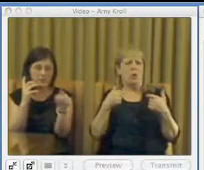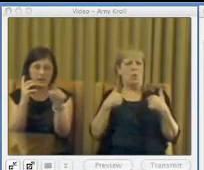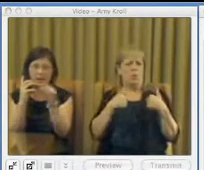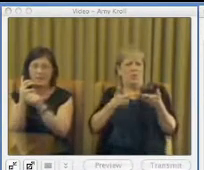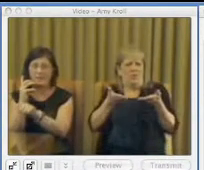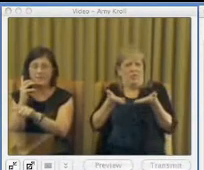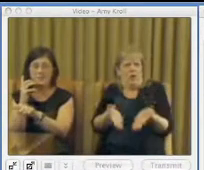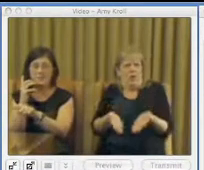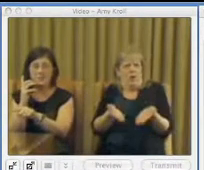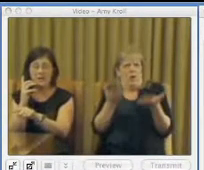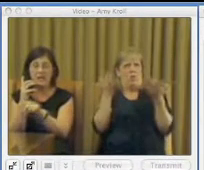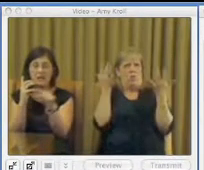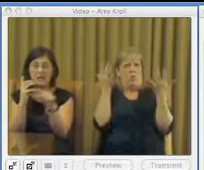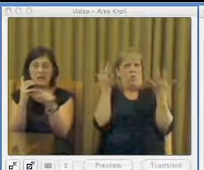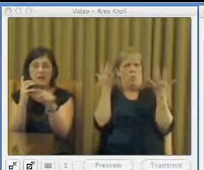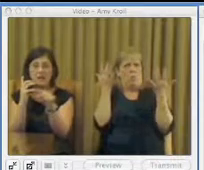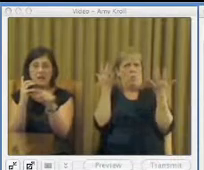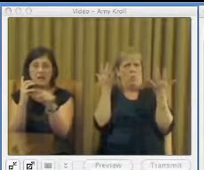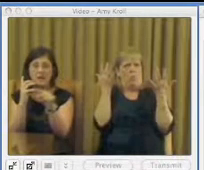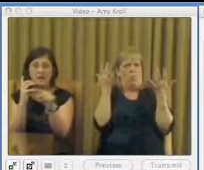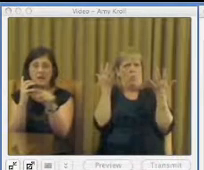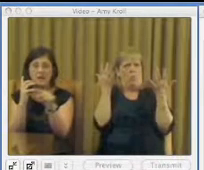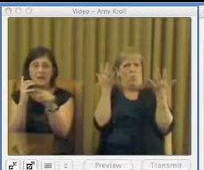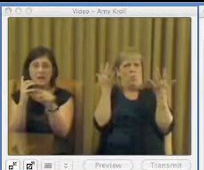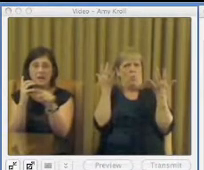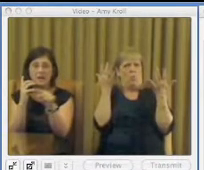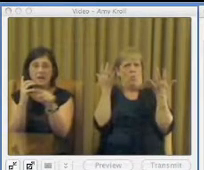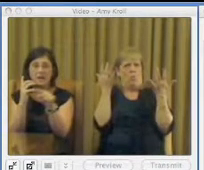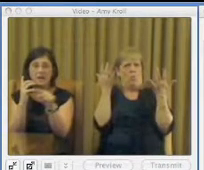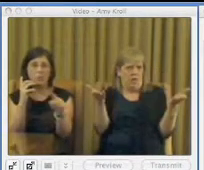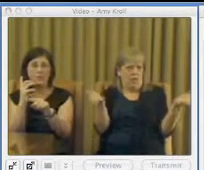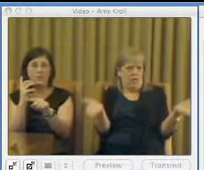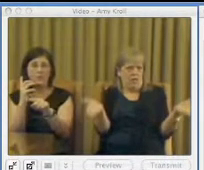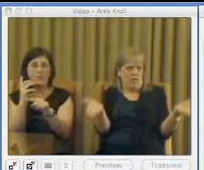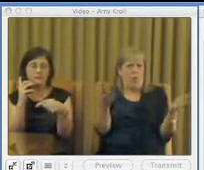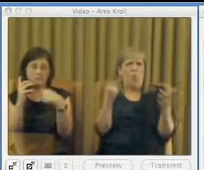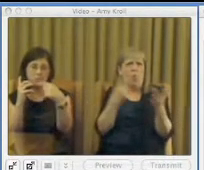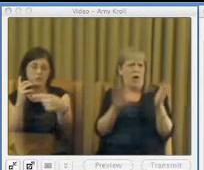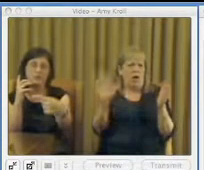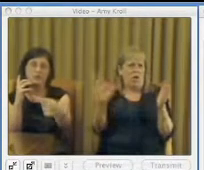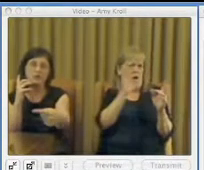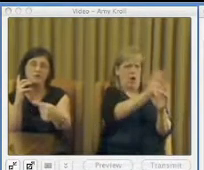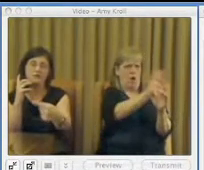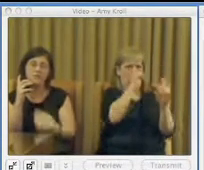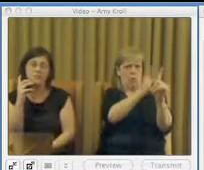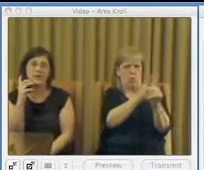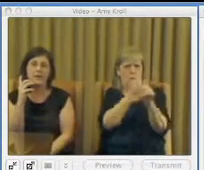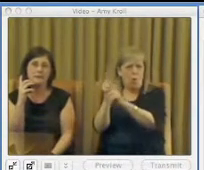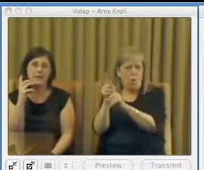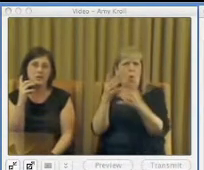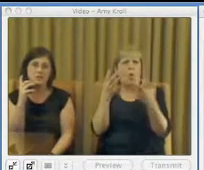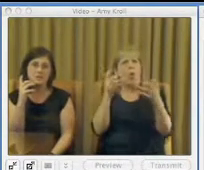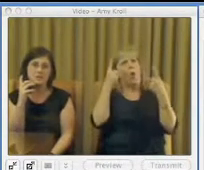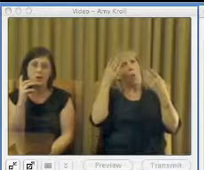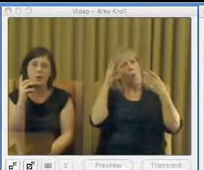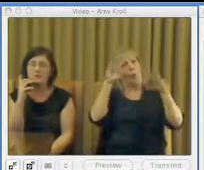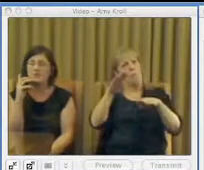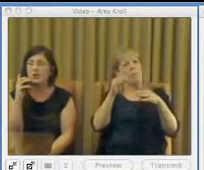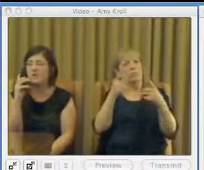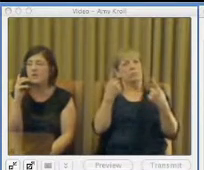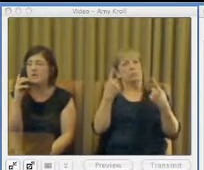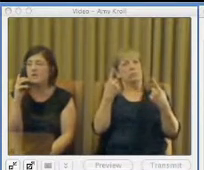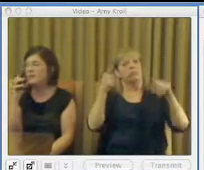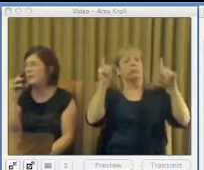but really why the participant A and participant B are there in the first place and what they want to achieve from